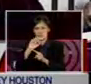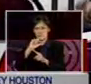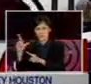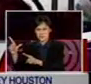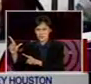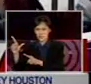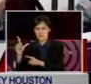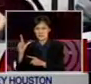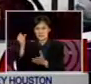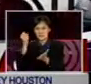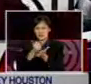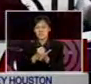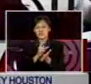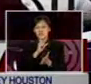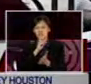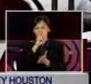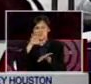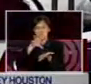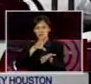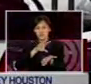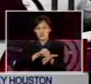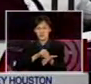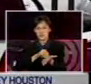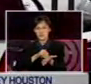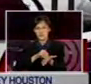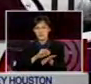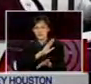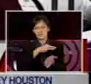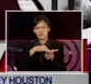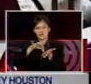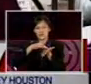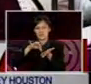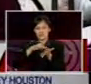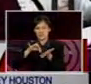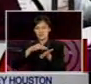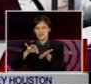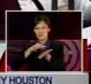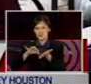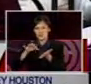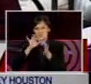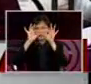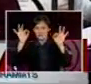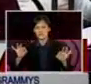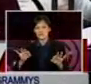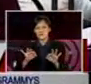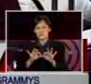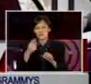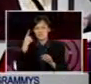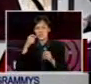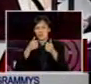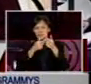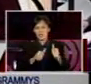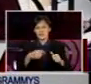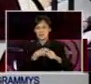and certified true copies of the account opening forms, documents for the following